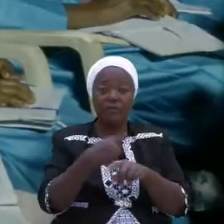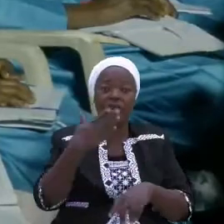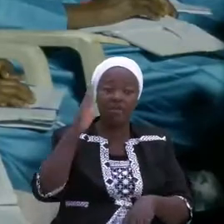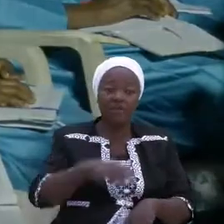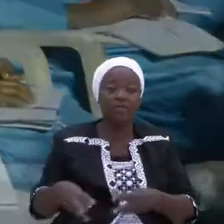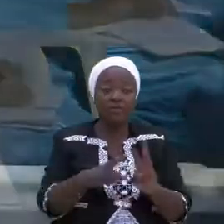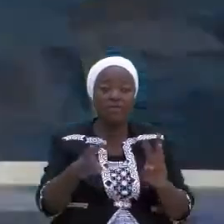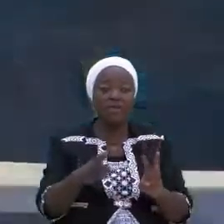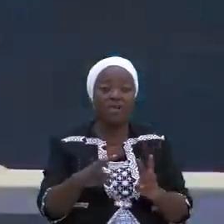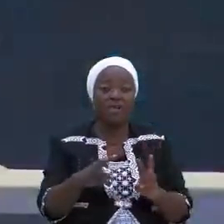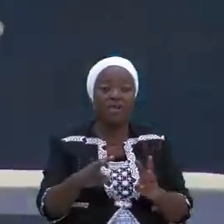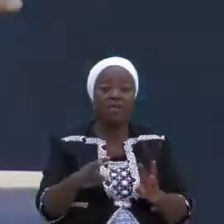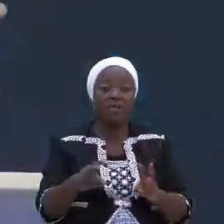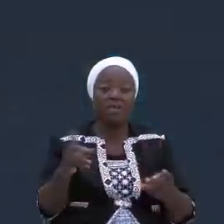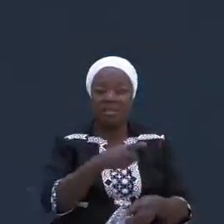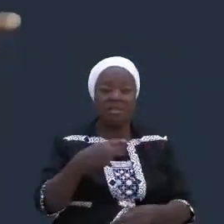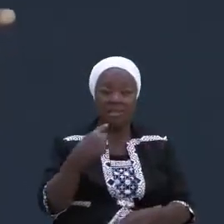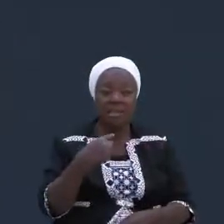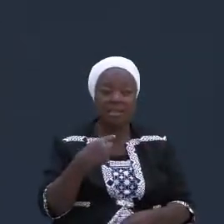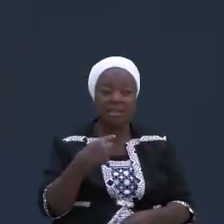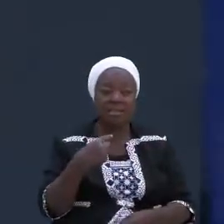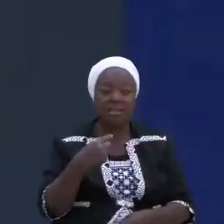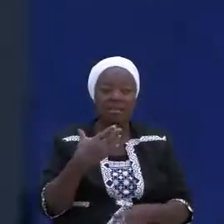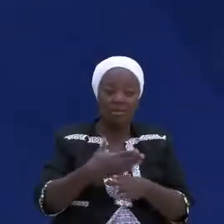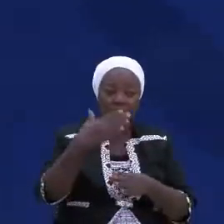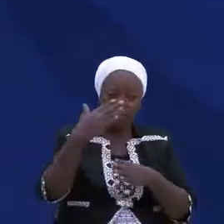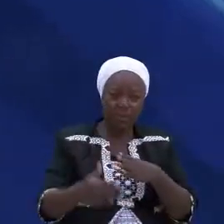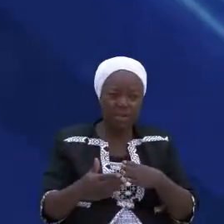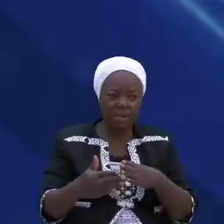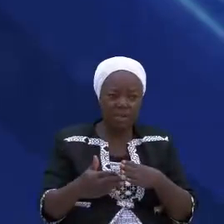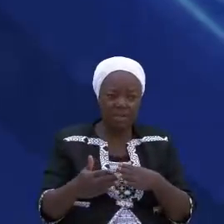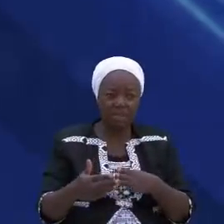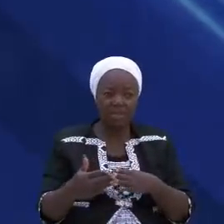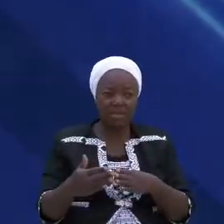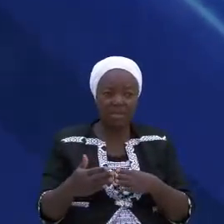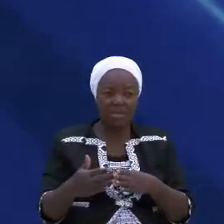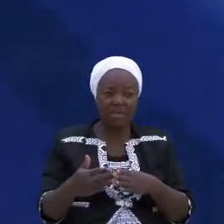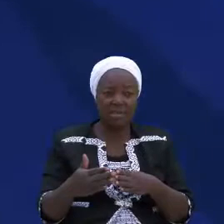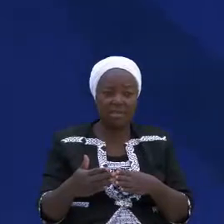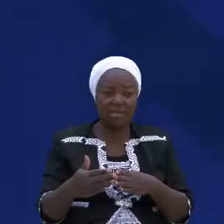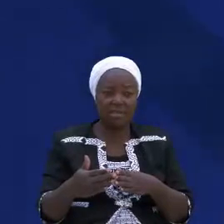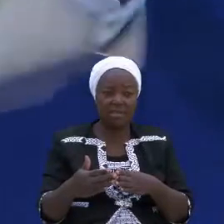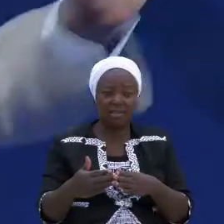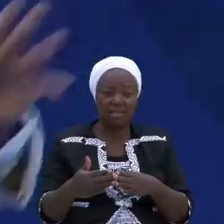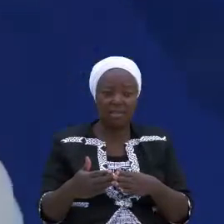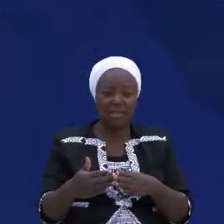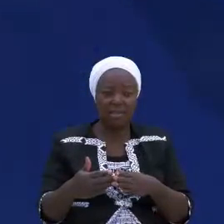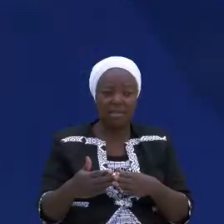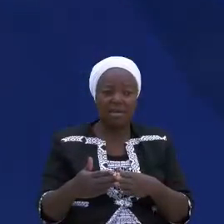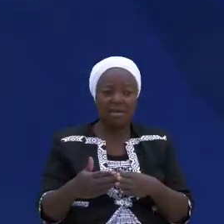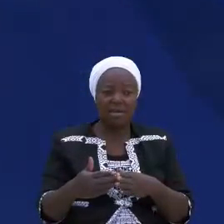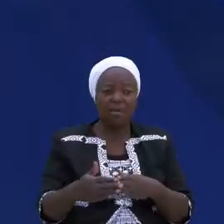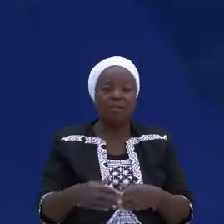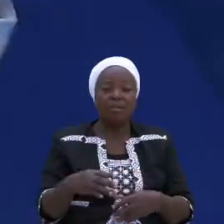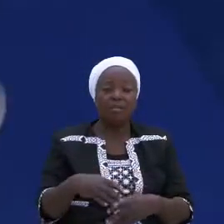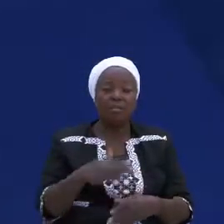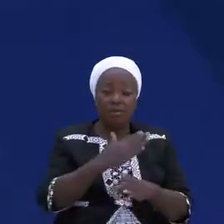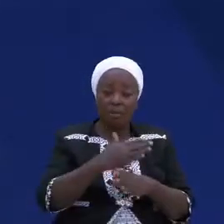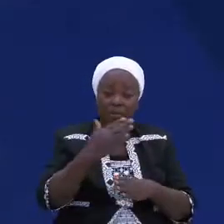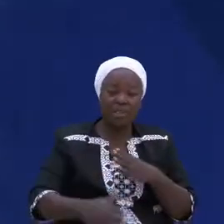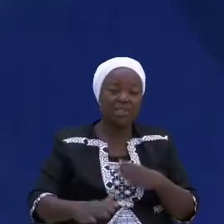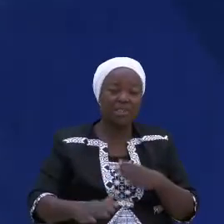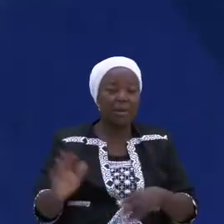they said total complete absolute bye bye to all the